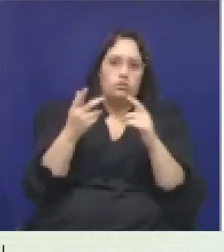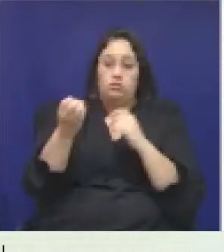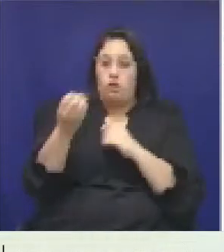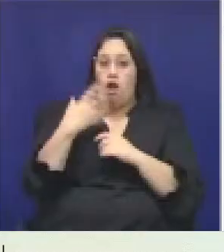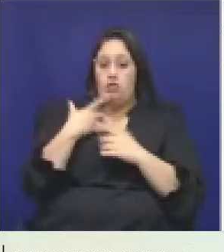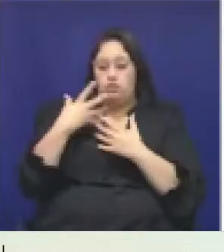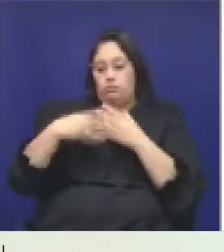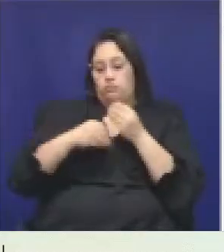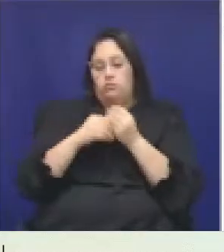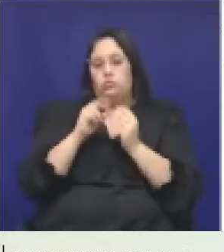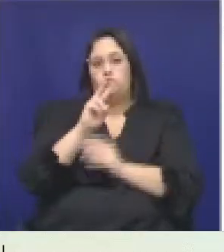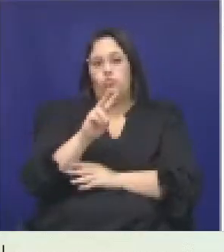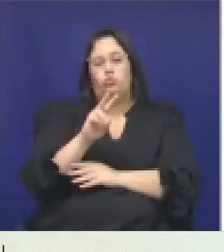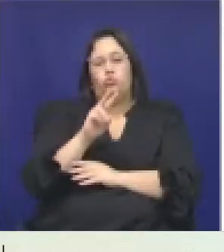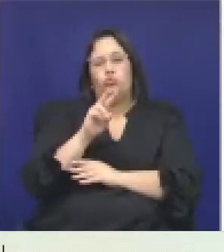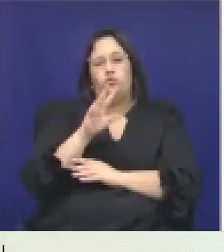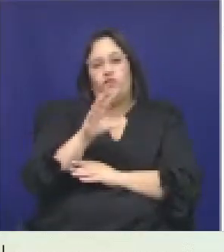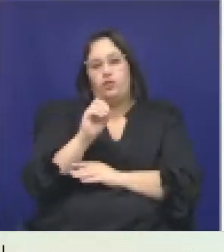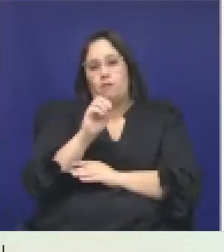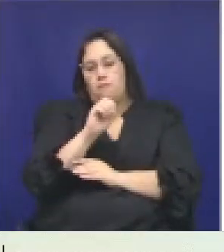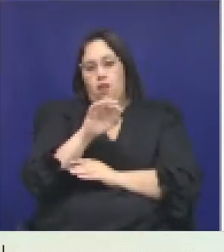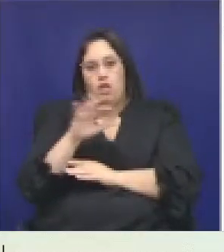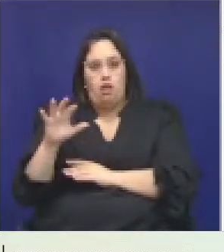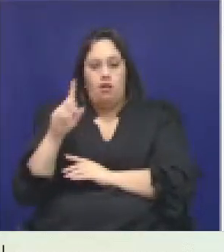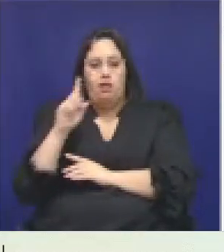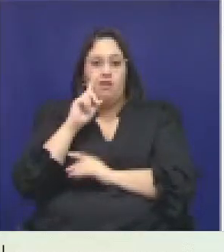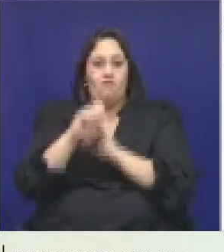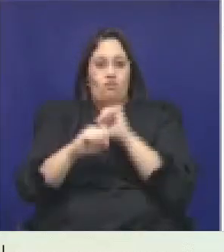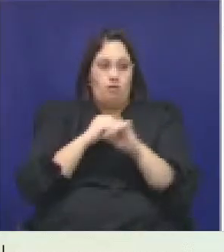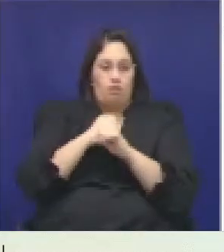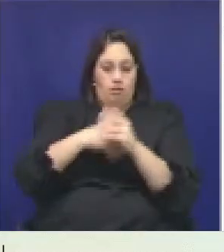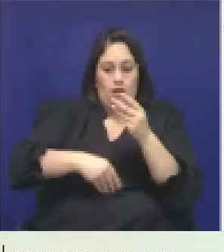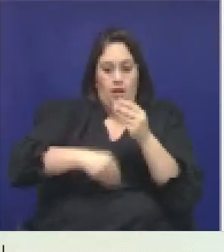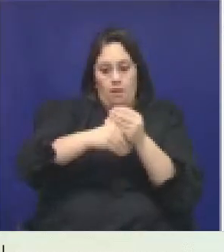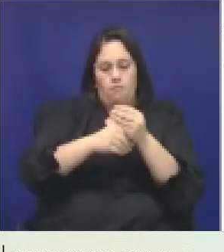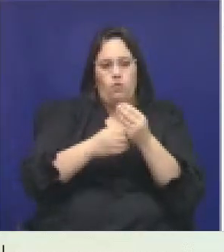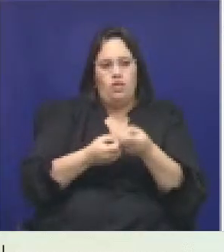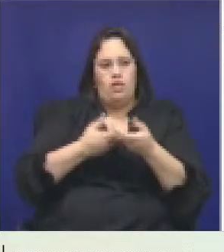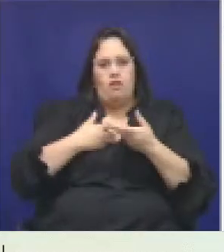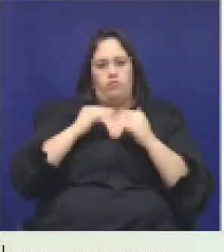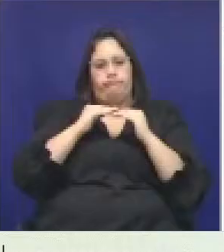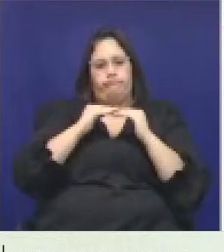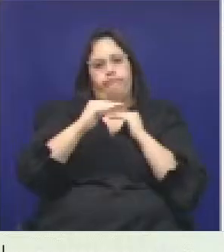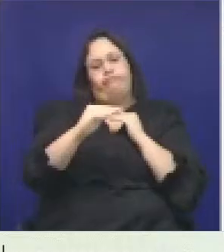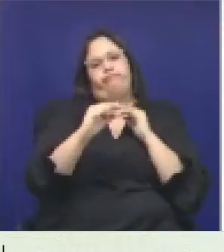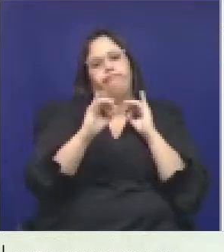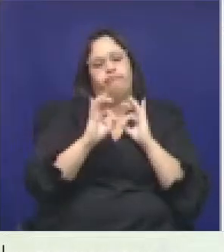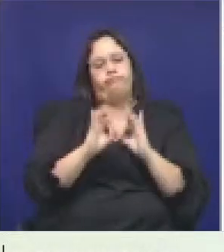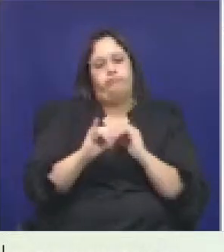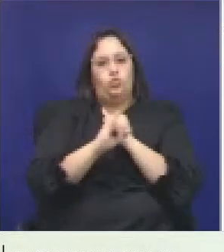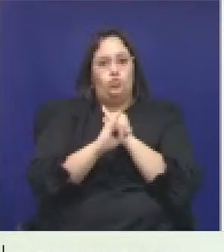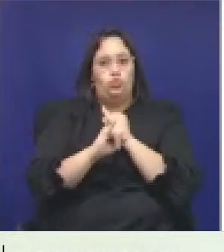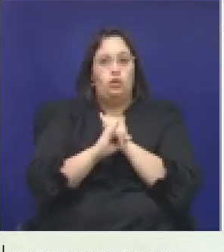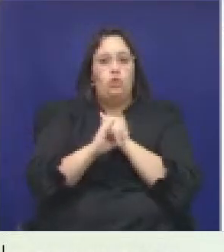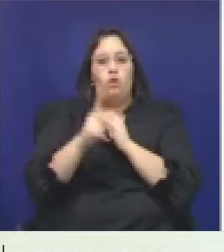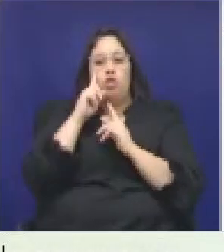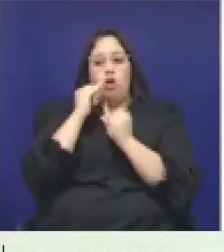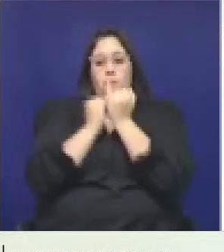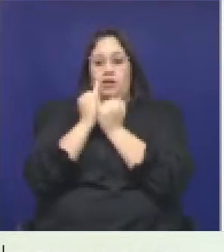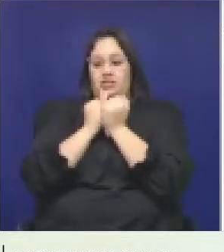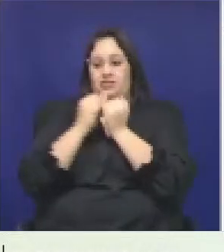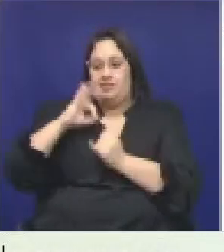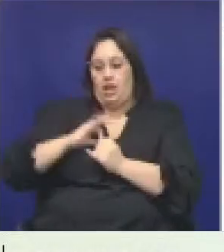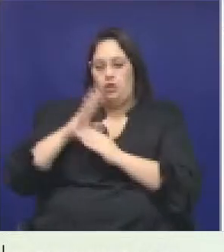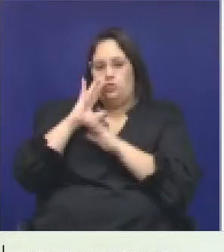an additional 250 million rand per year would stabilize the institution with competitive salaries to